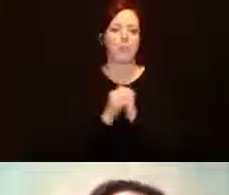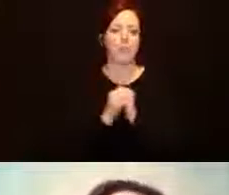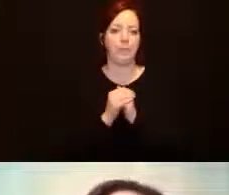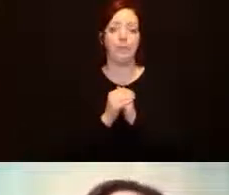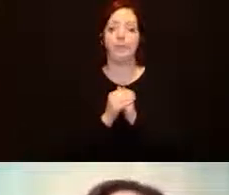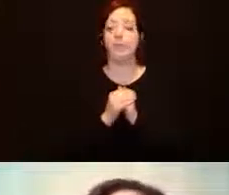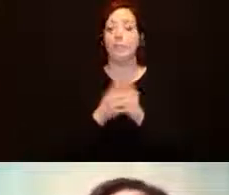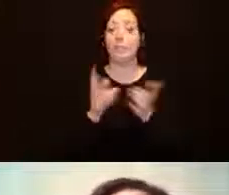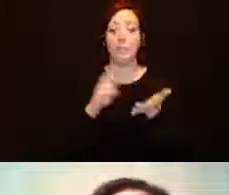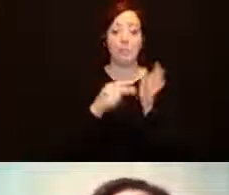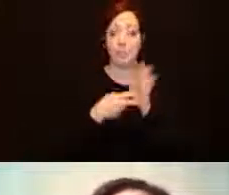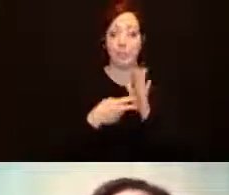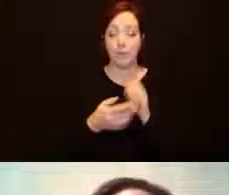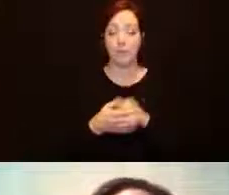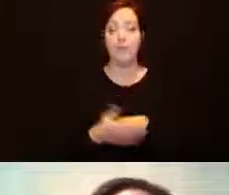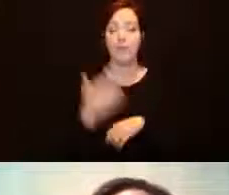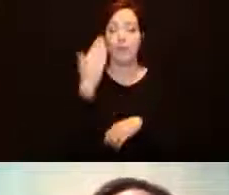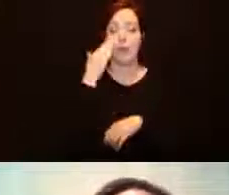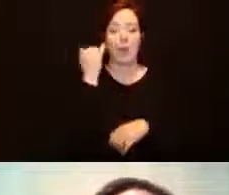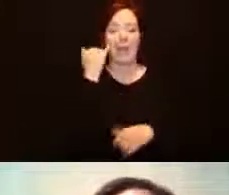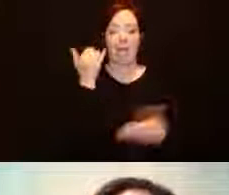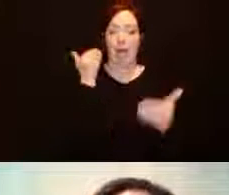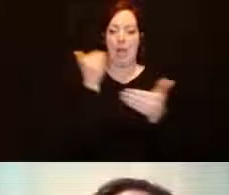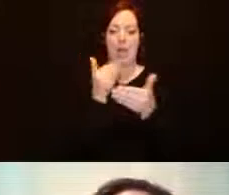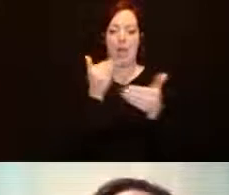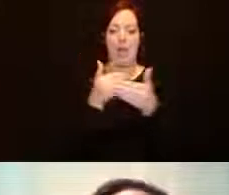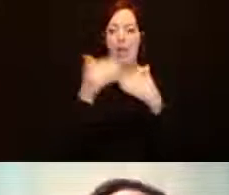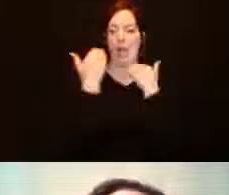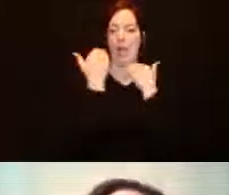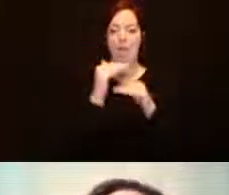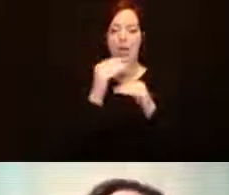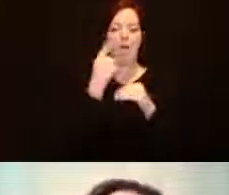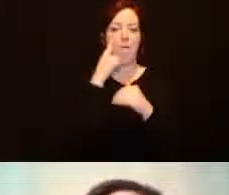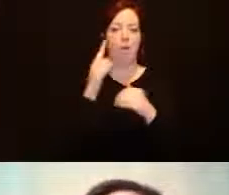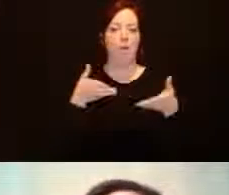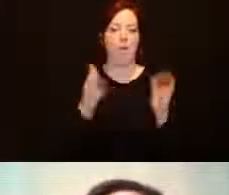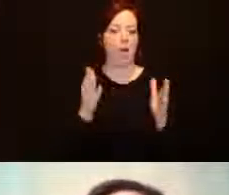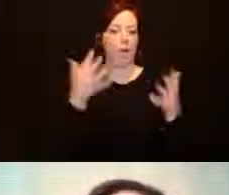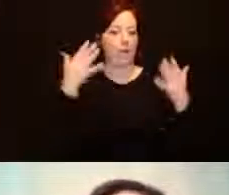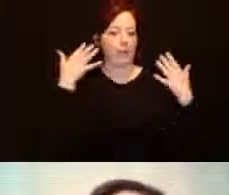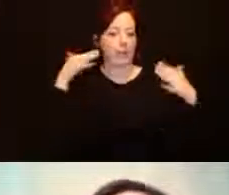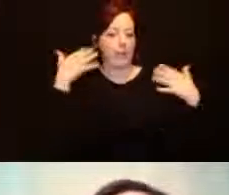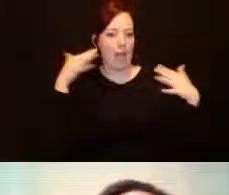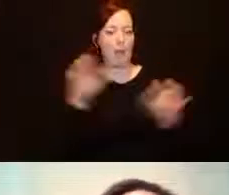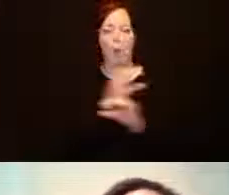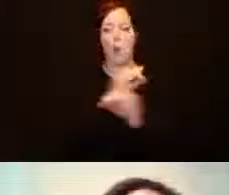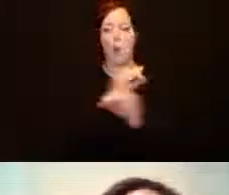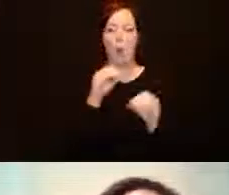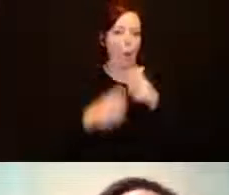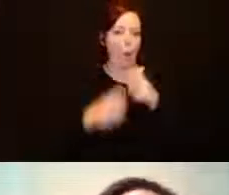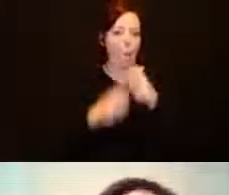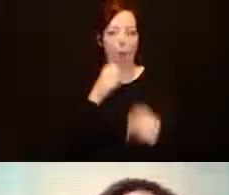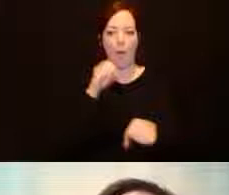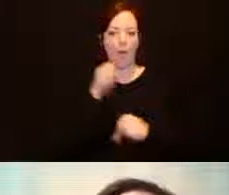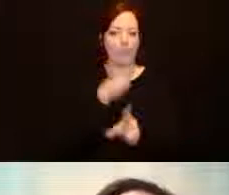to the limit of the allowance you have for sound without having problems with your hearing. And there is